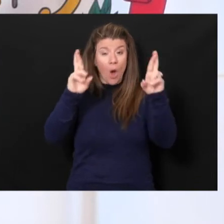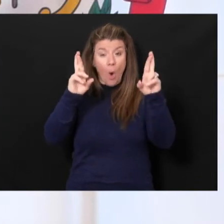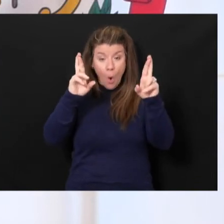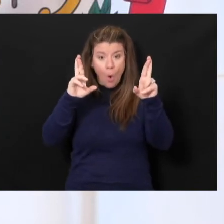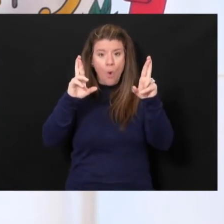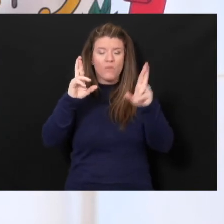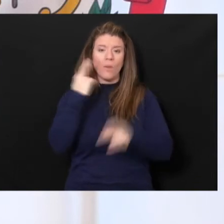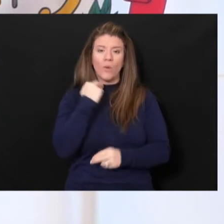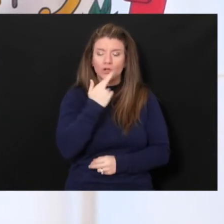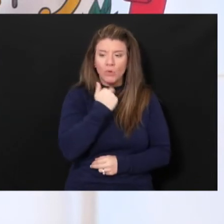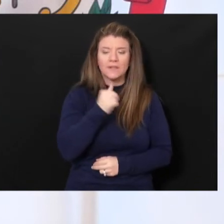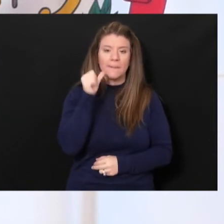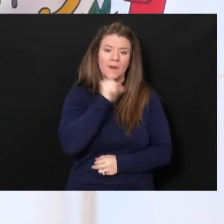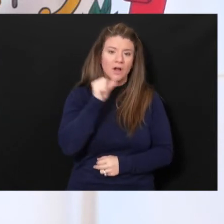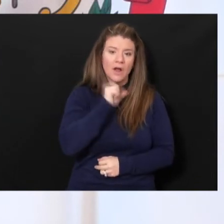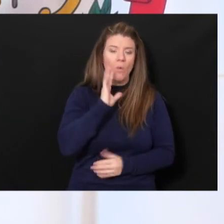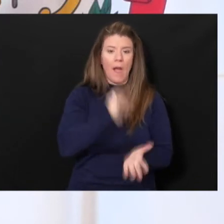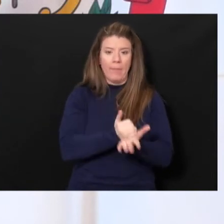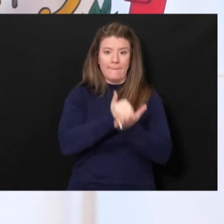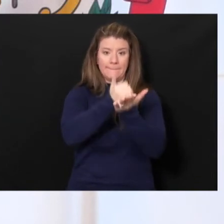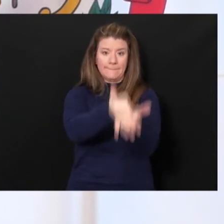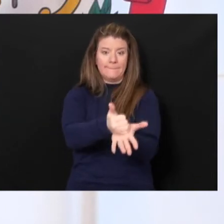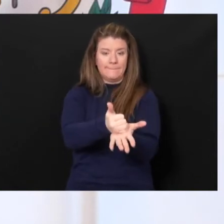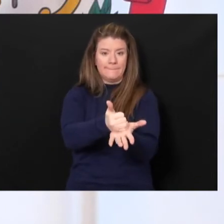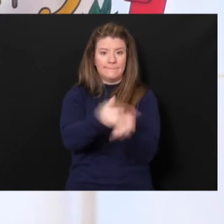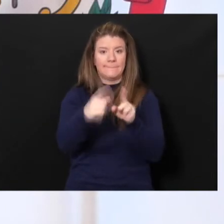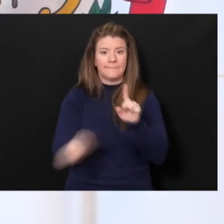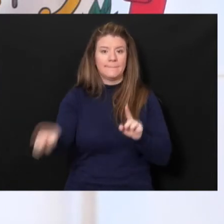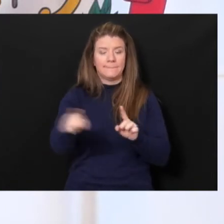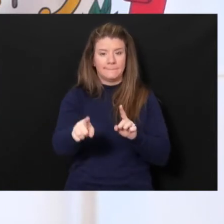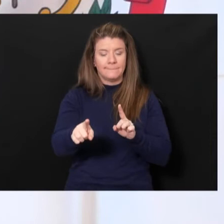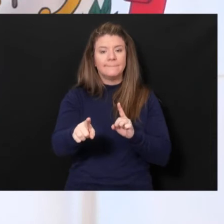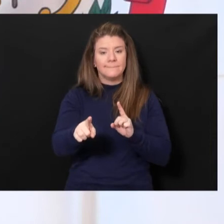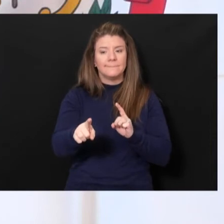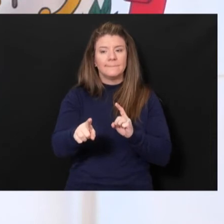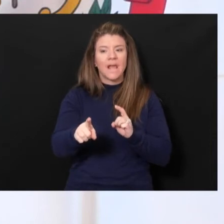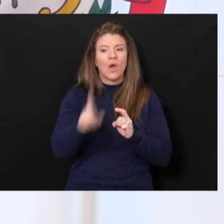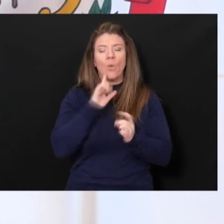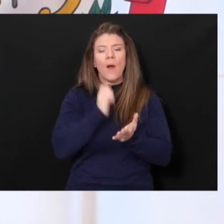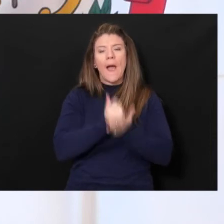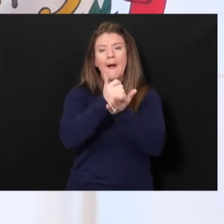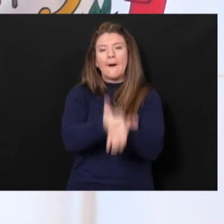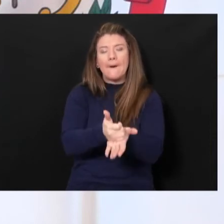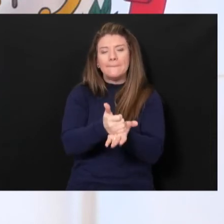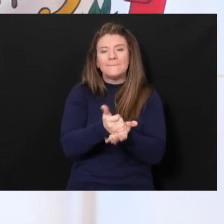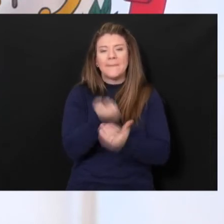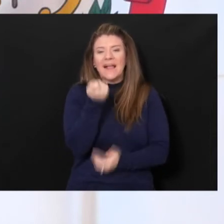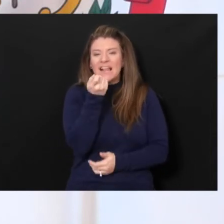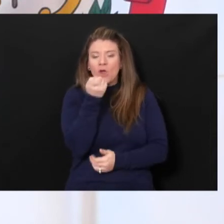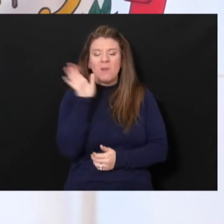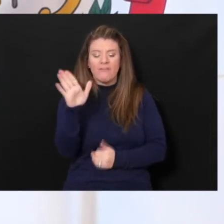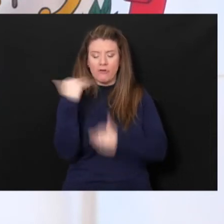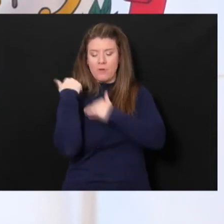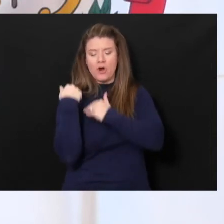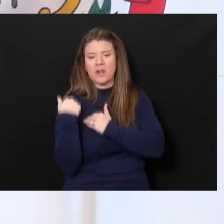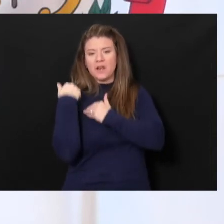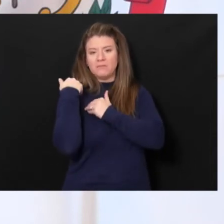from our restaurants and our bars, that'll help them. It'll help them, and it'll take just a little bit more of the burden off their